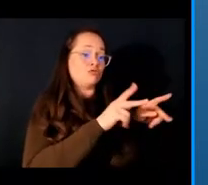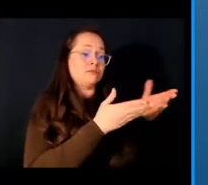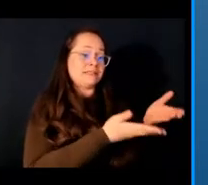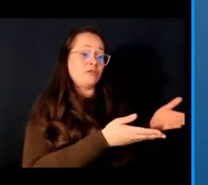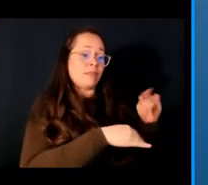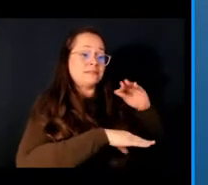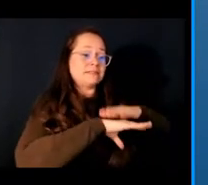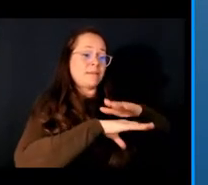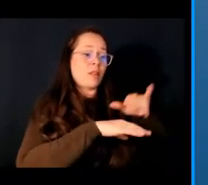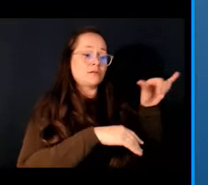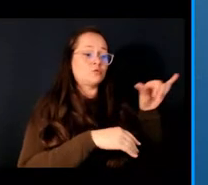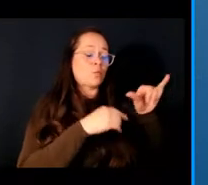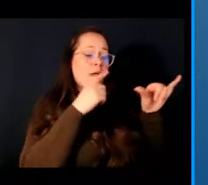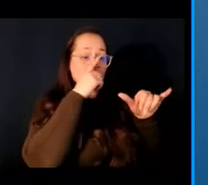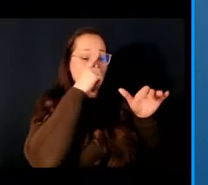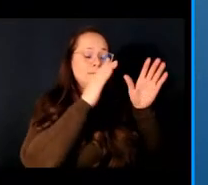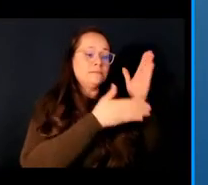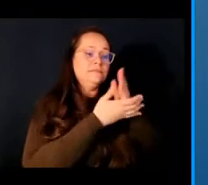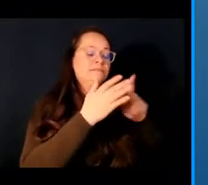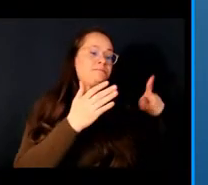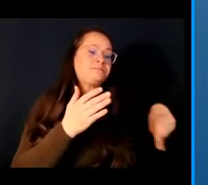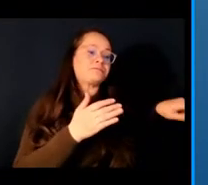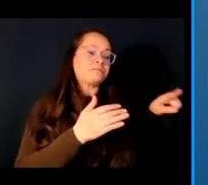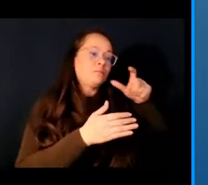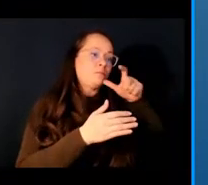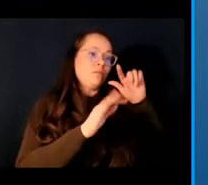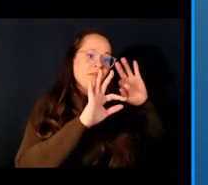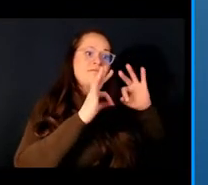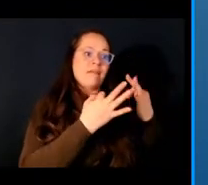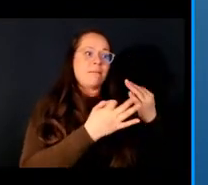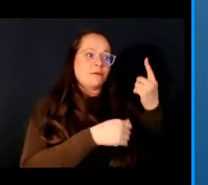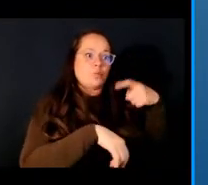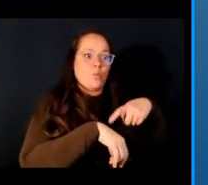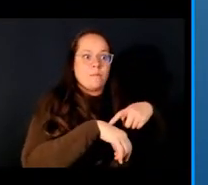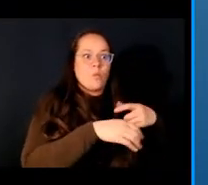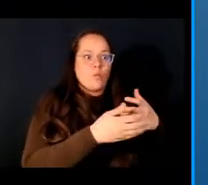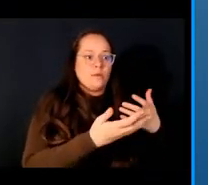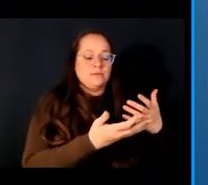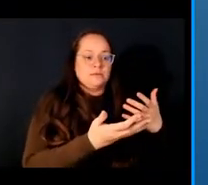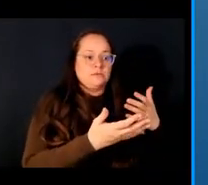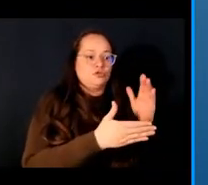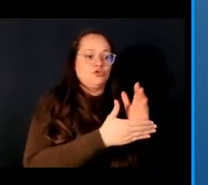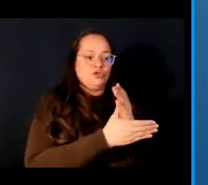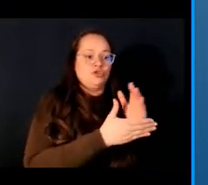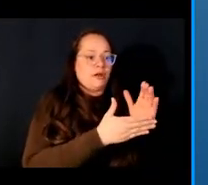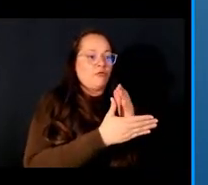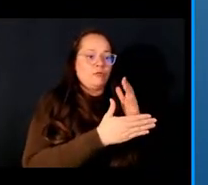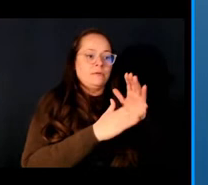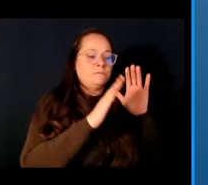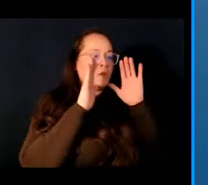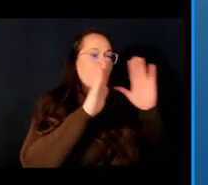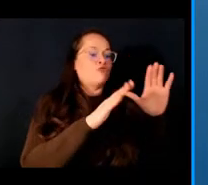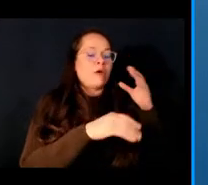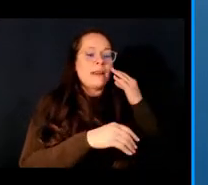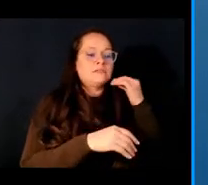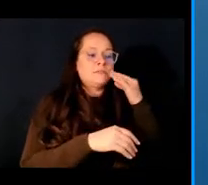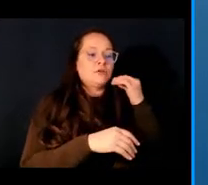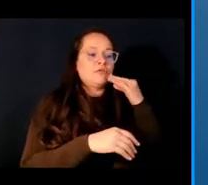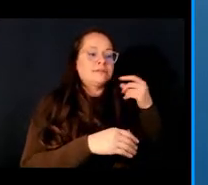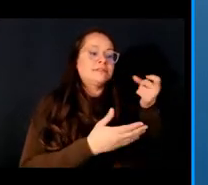well uh some of who's almost all of whose families at one point uh shared a great experience but